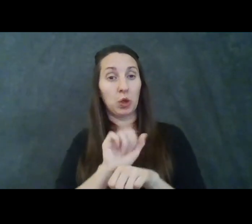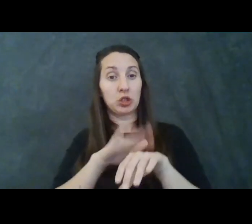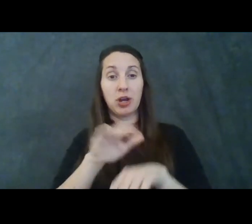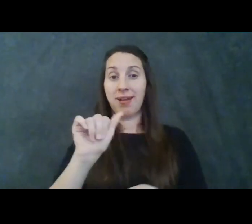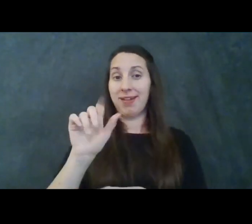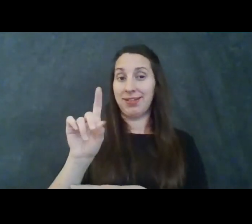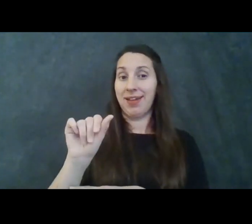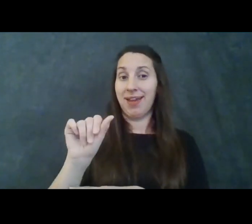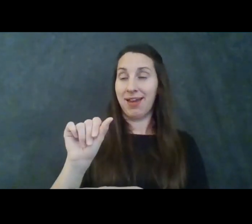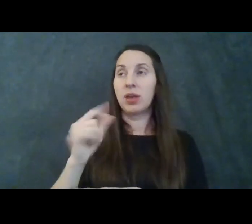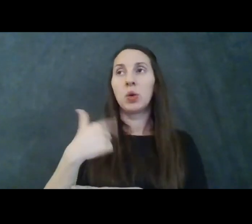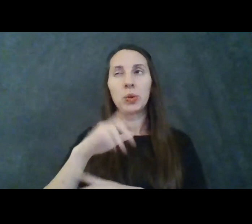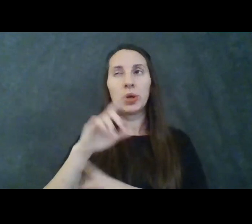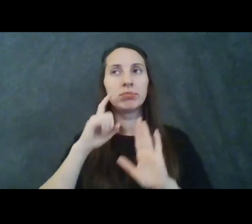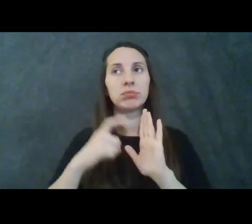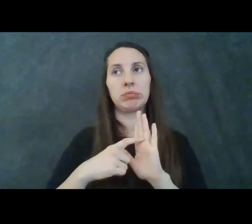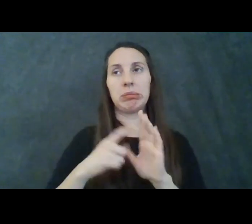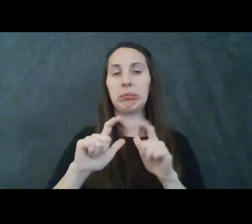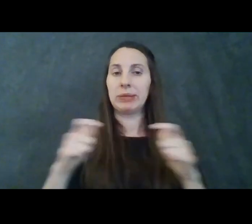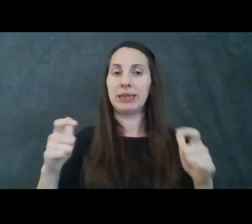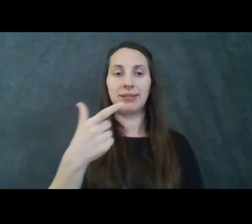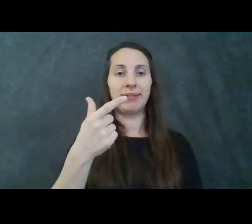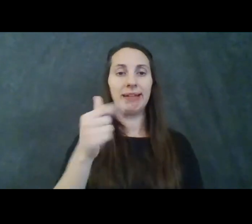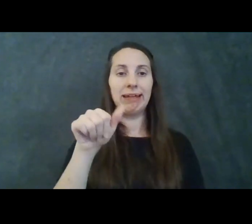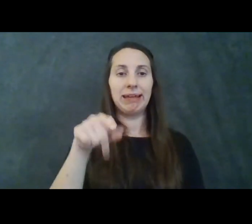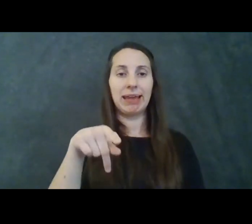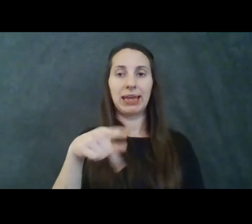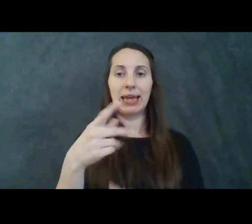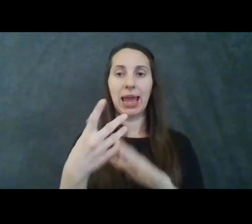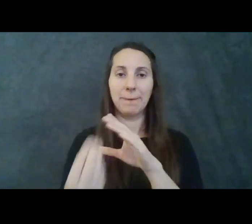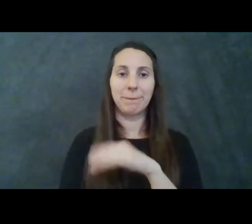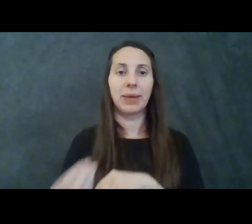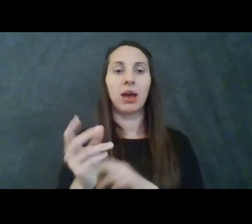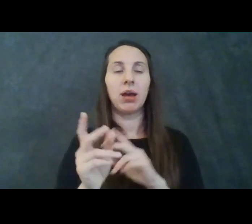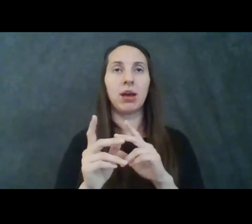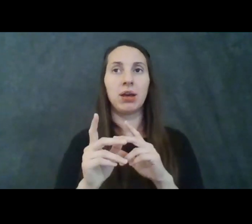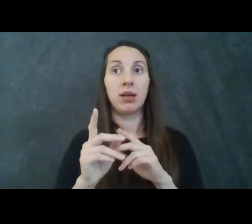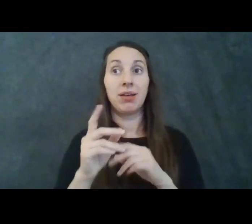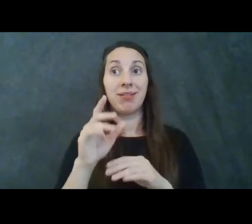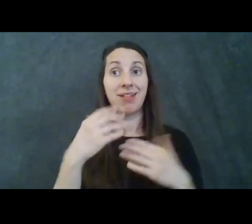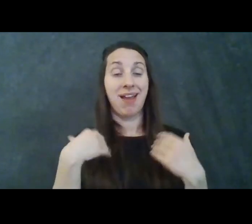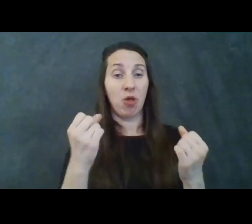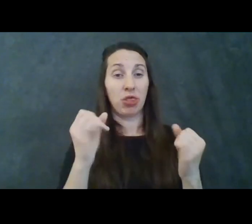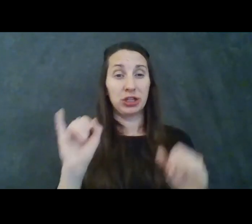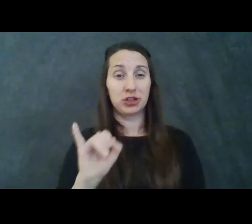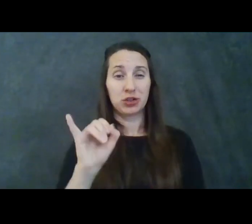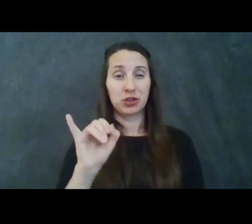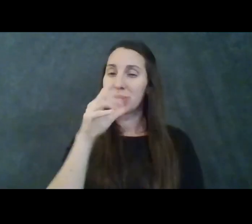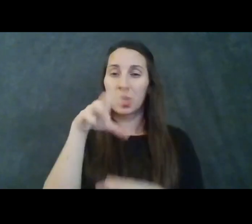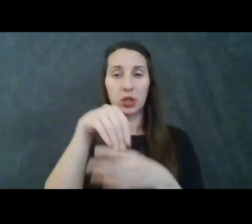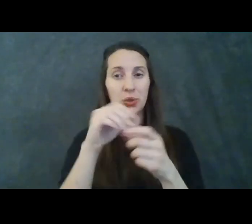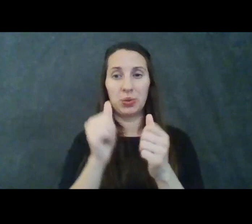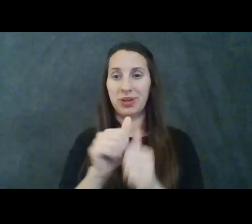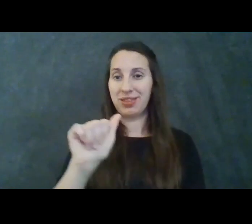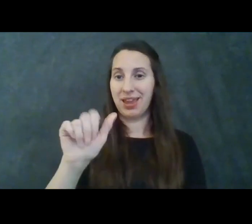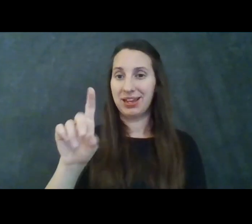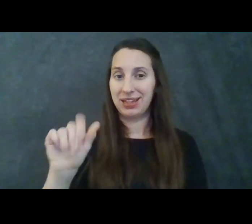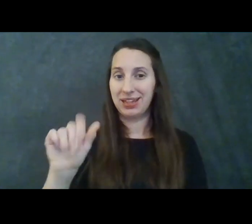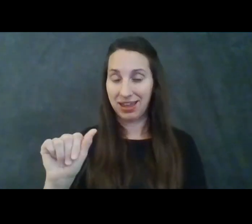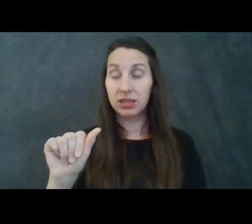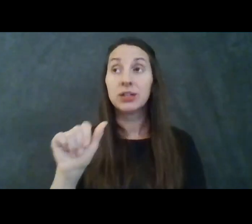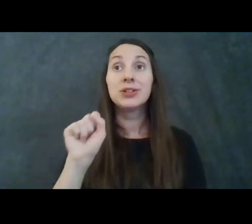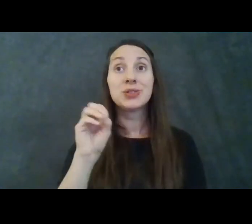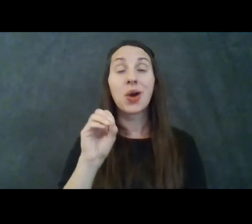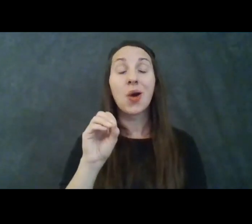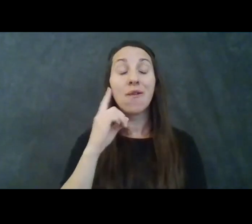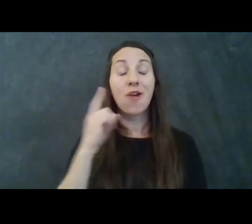Act. Insurance was, and especially healthcare insurance, was not included in the ADA. So for many of us in the disability community, the ACA wasn't